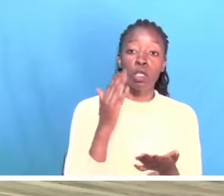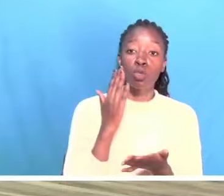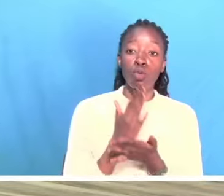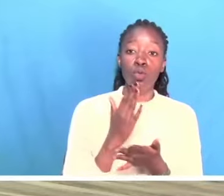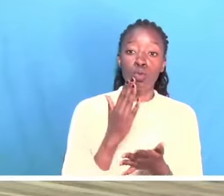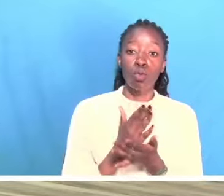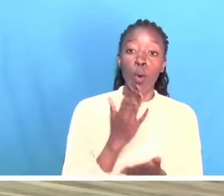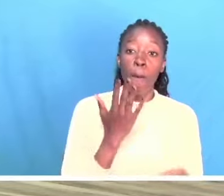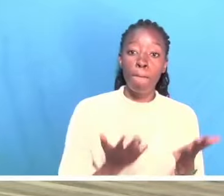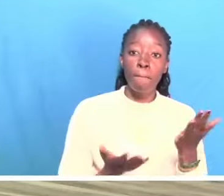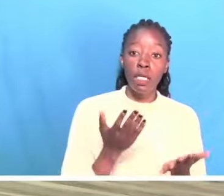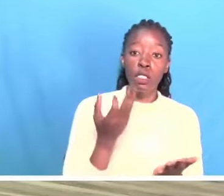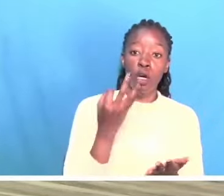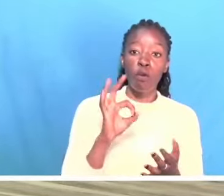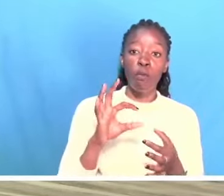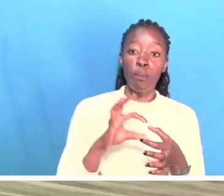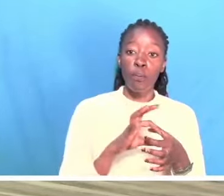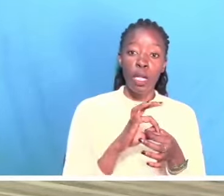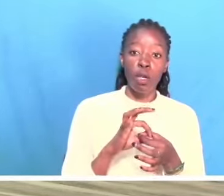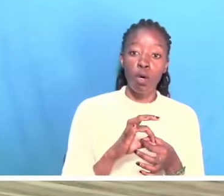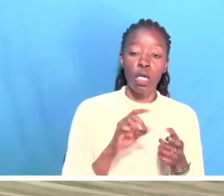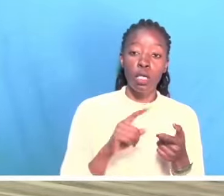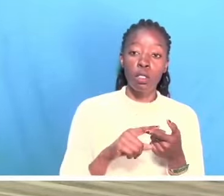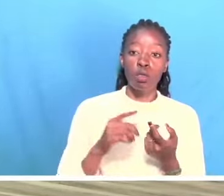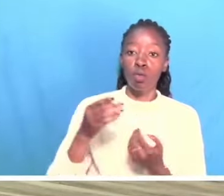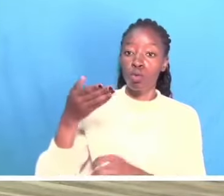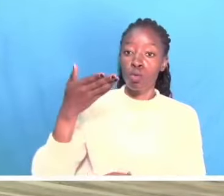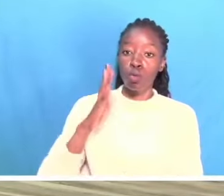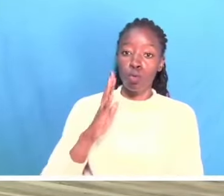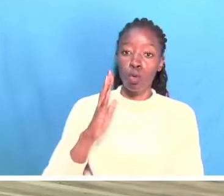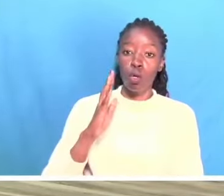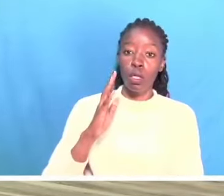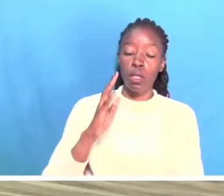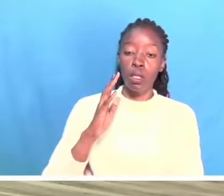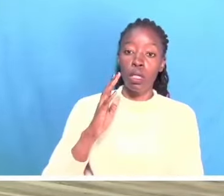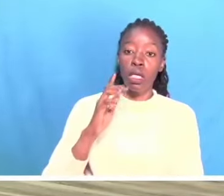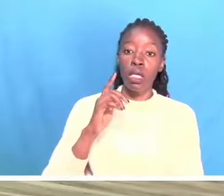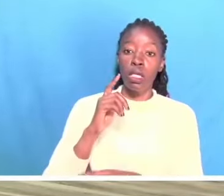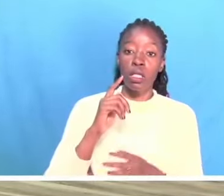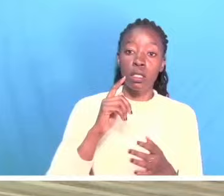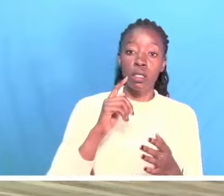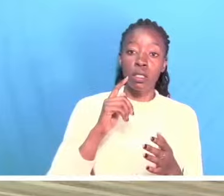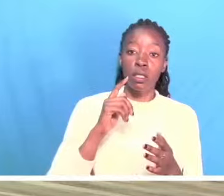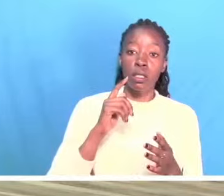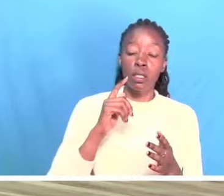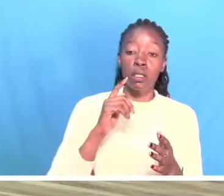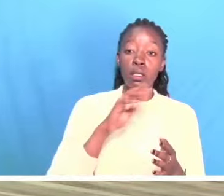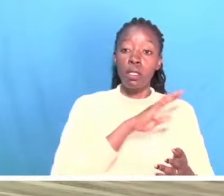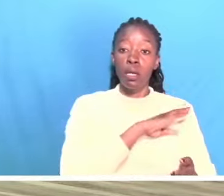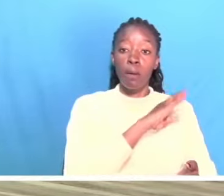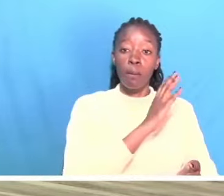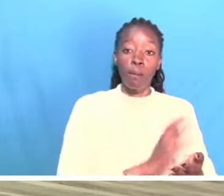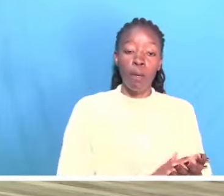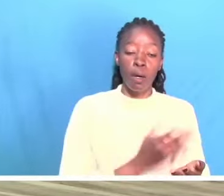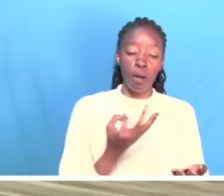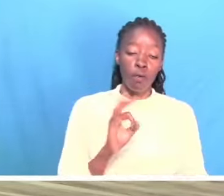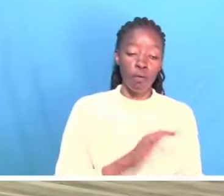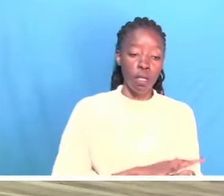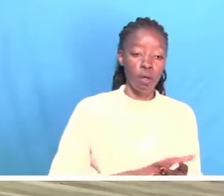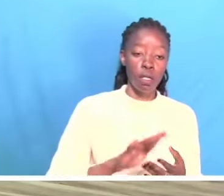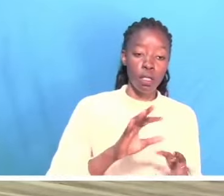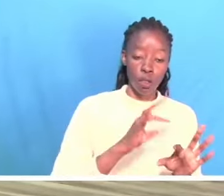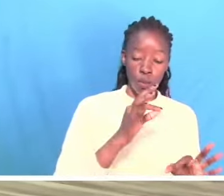of belonging to God is not an outward mark on the physical body, but the regenerating power of the Holy Spirit